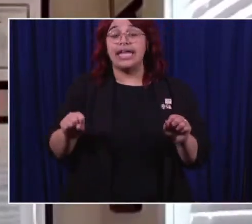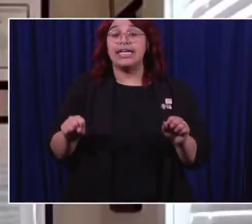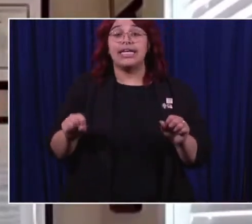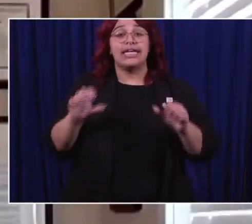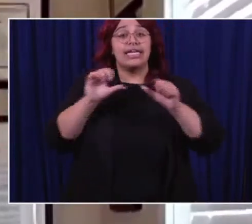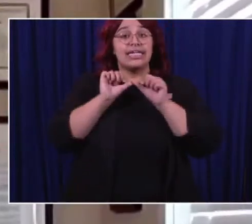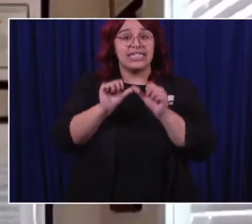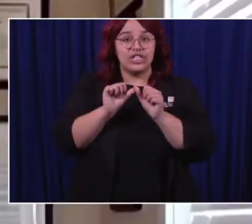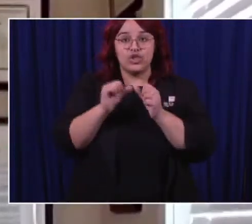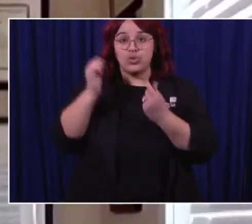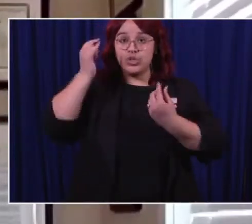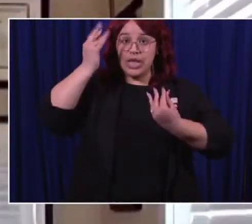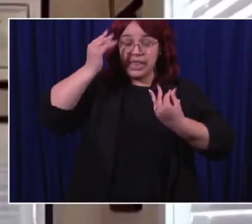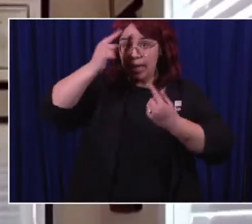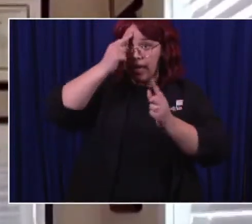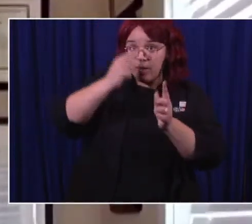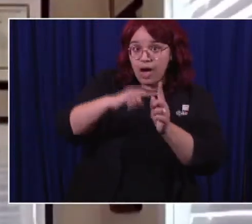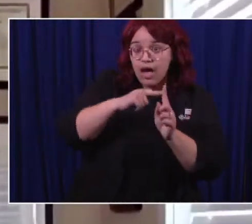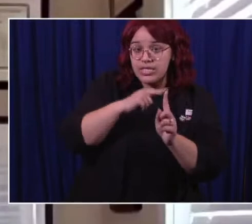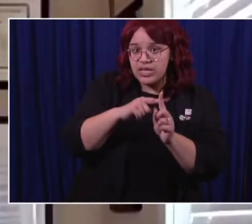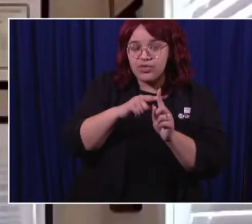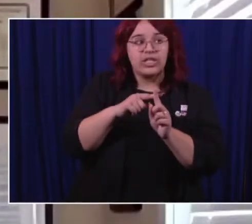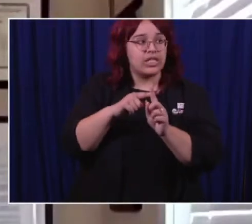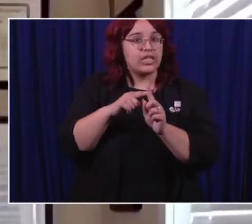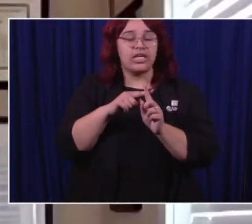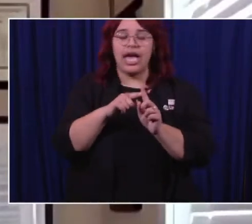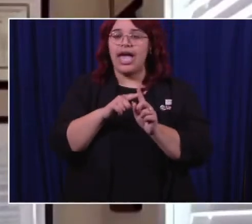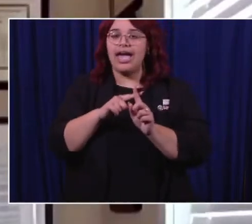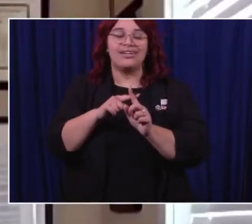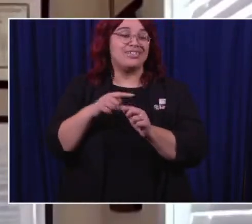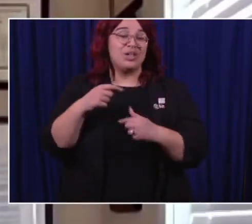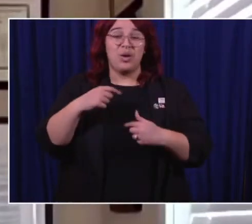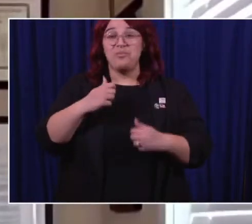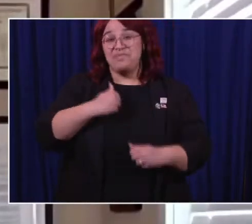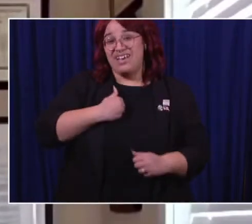optimistic. I join the governor in looking forward to